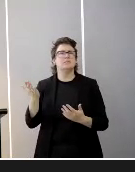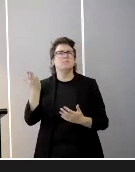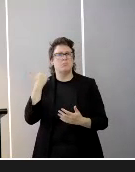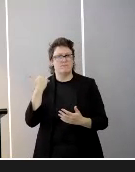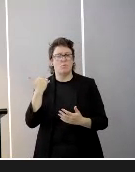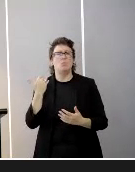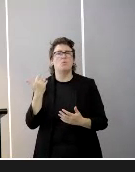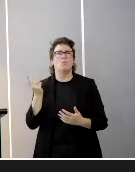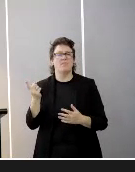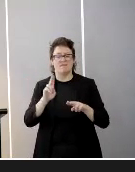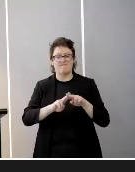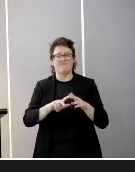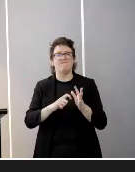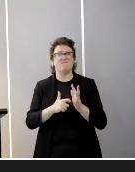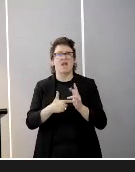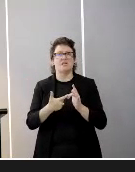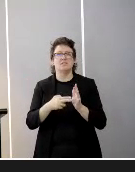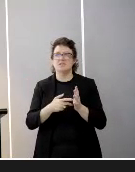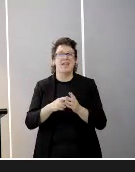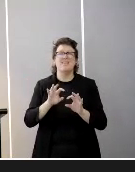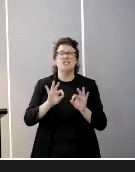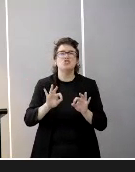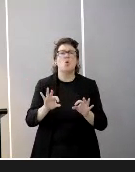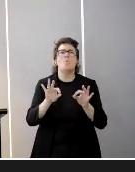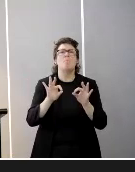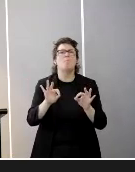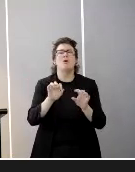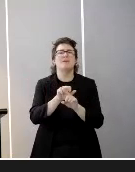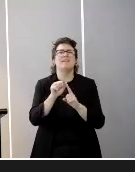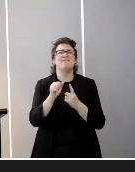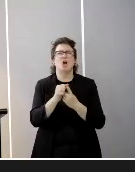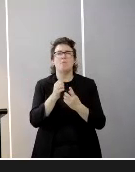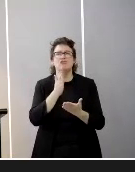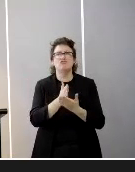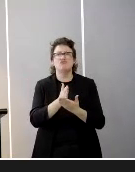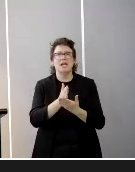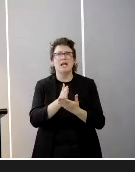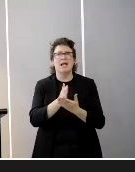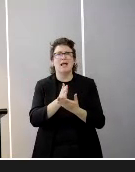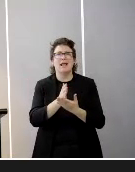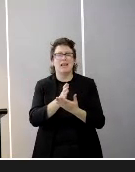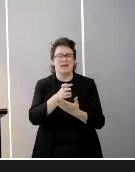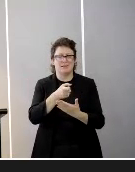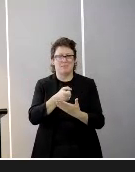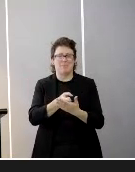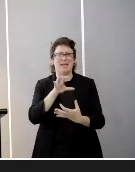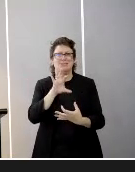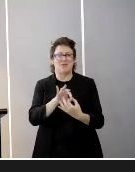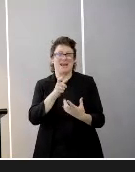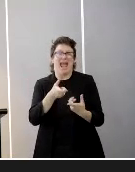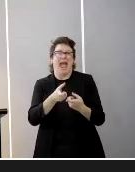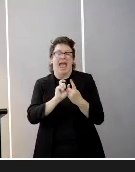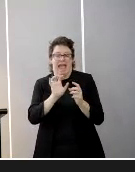factors, I don't know if there's a perfect environment, and it's all kind of based on probability, so it's hard to